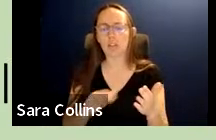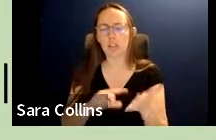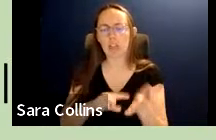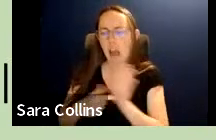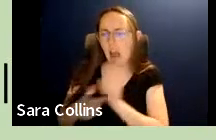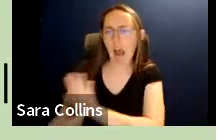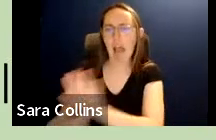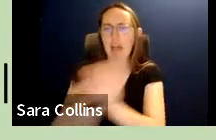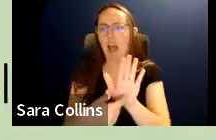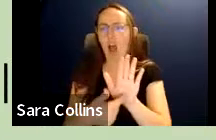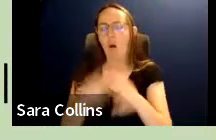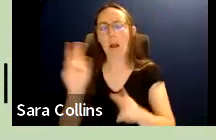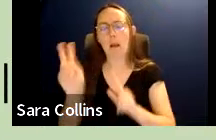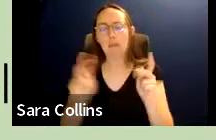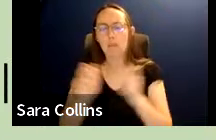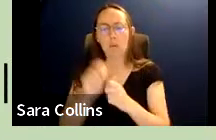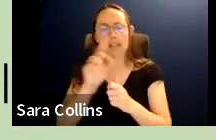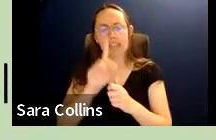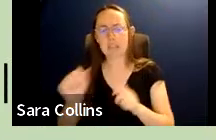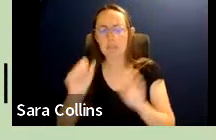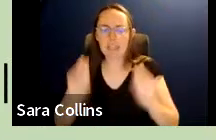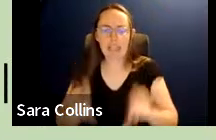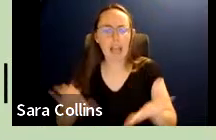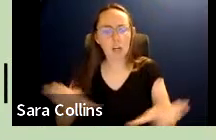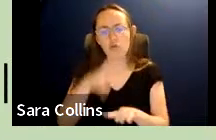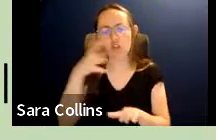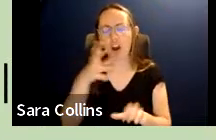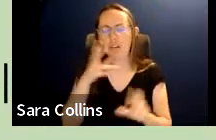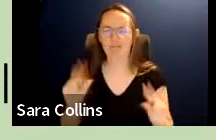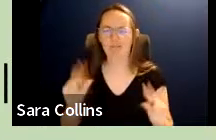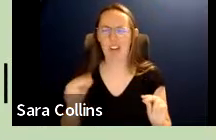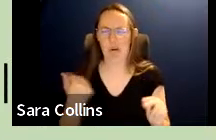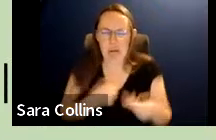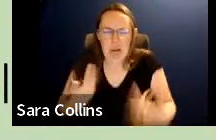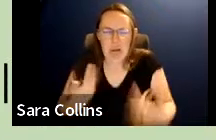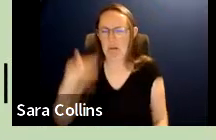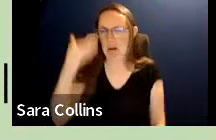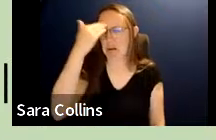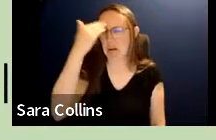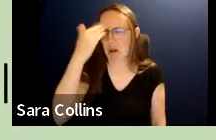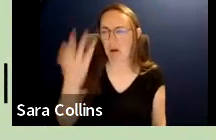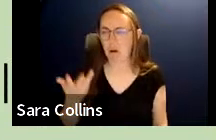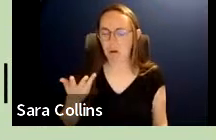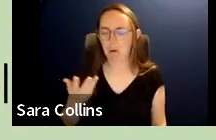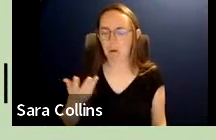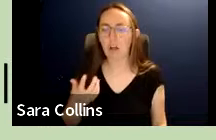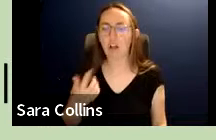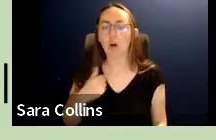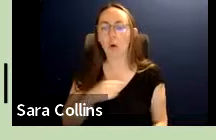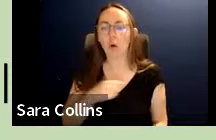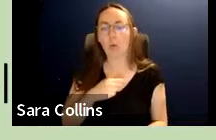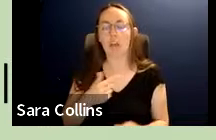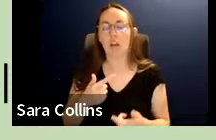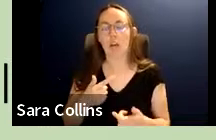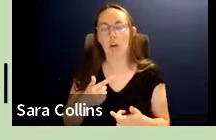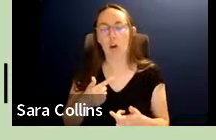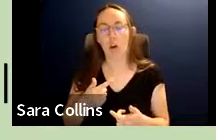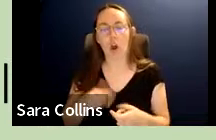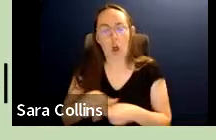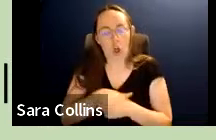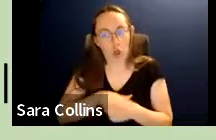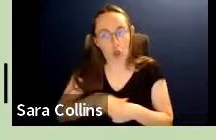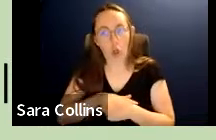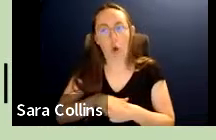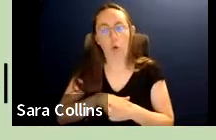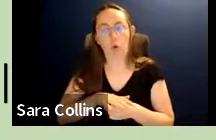people with disabilities can do farming. We know they can. What we're really trying to do is be a local trusted source